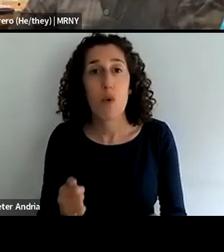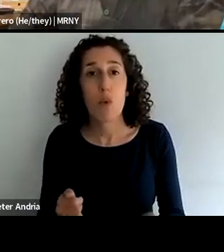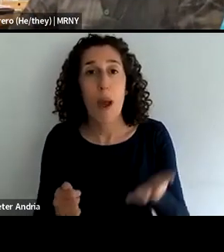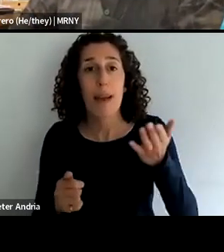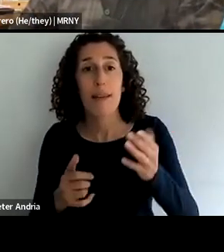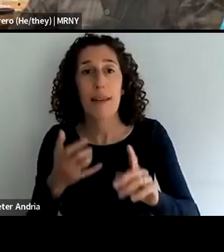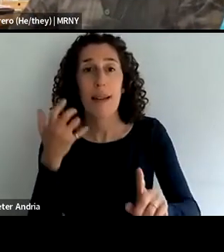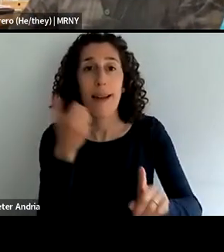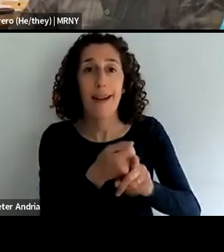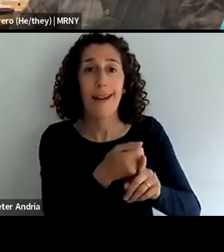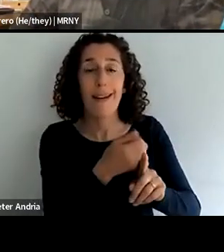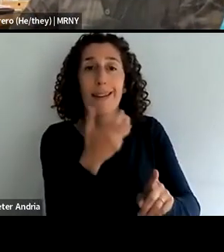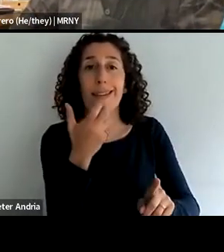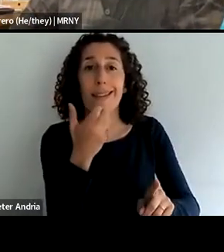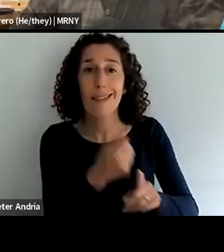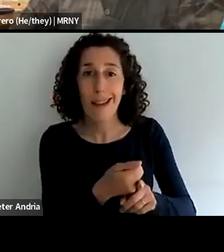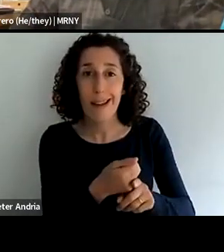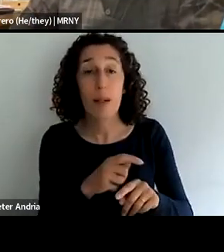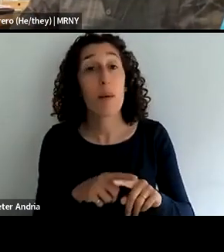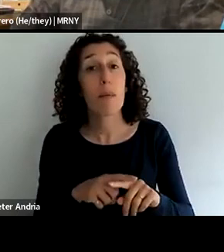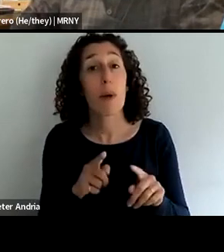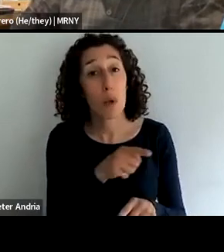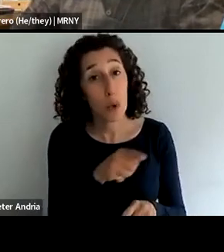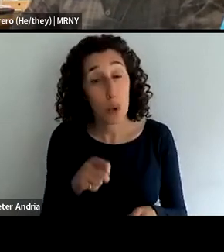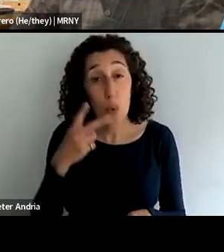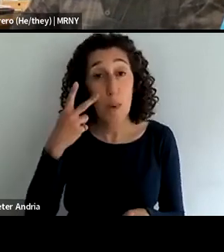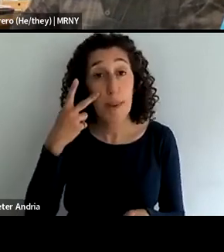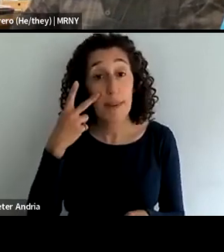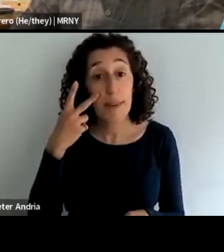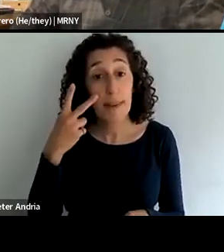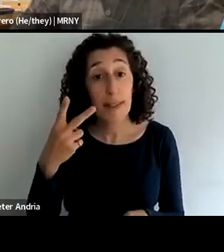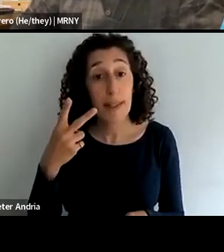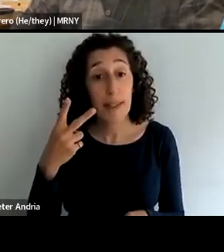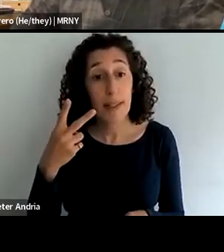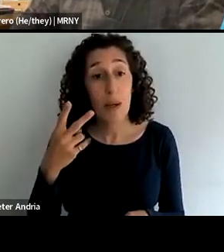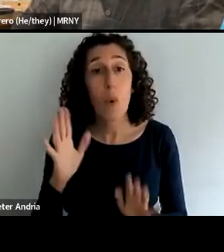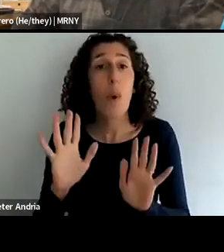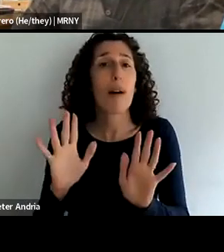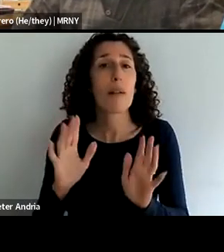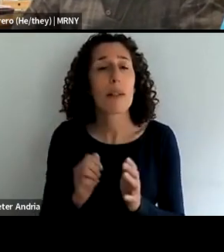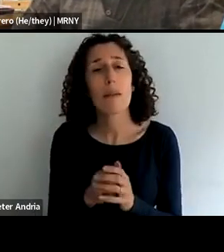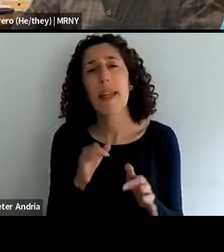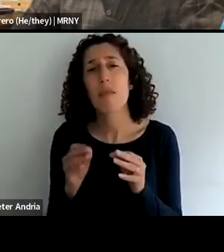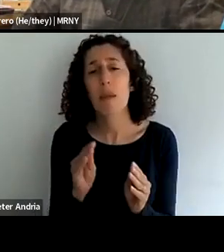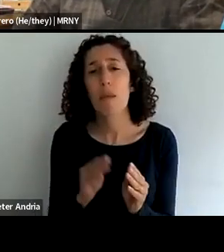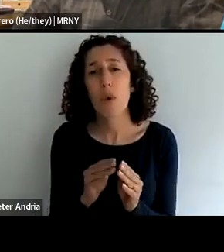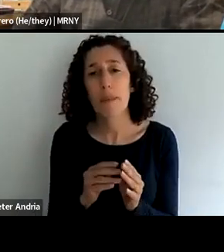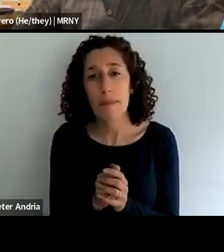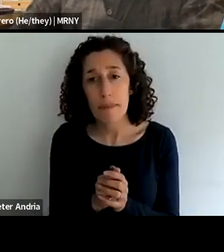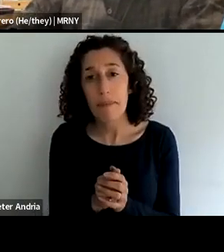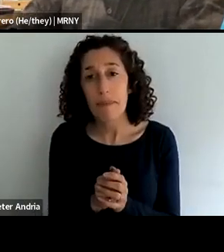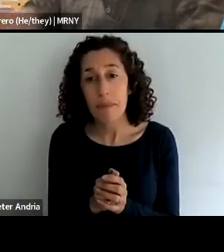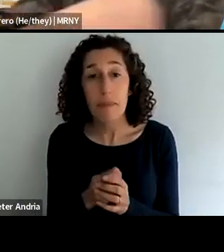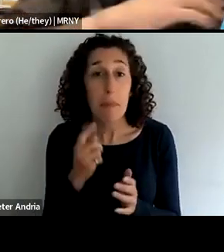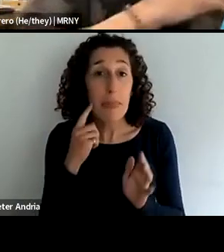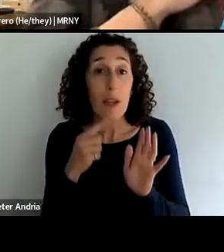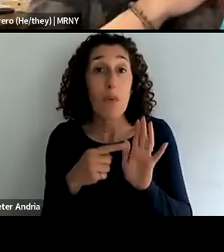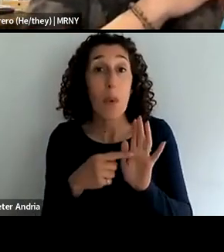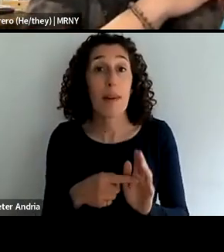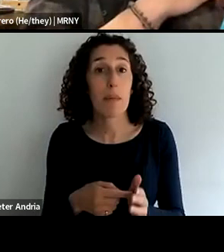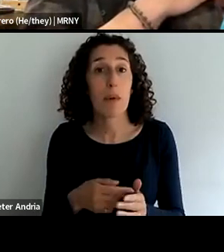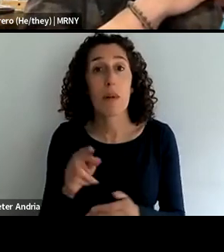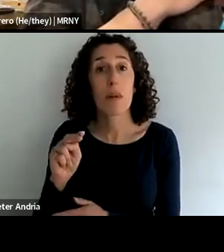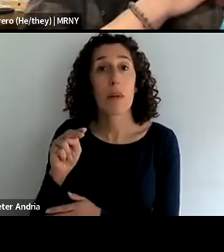does anybody see? And one thing I can say, like in New York City,